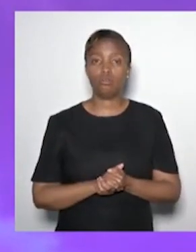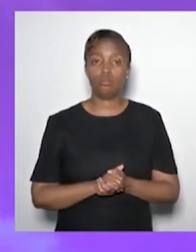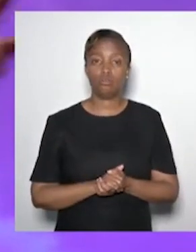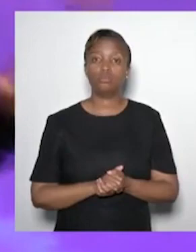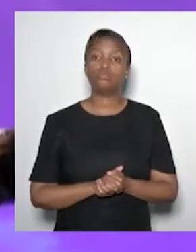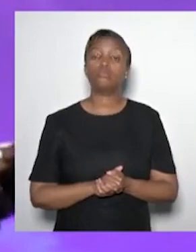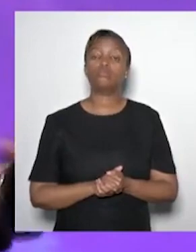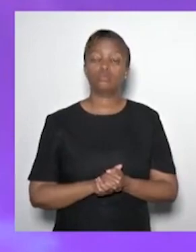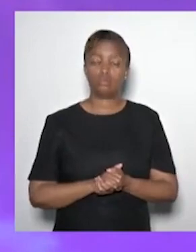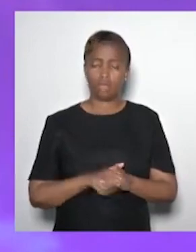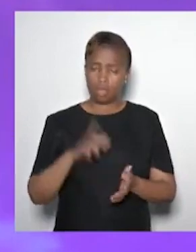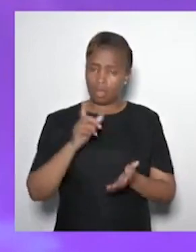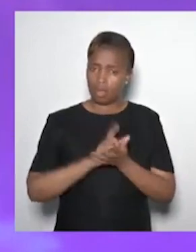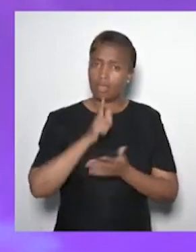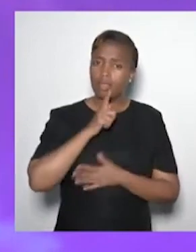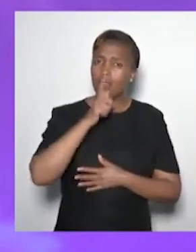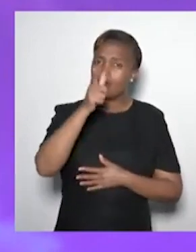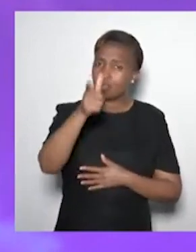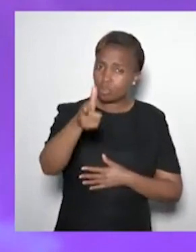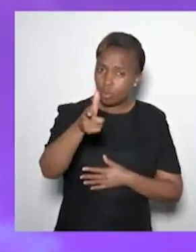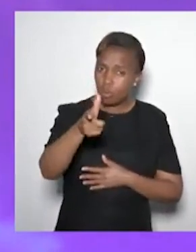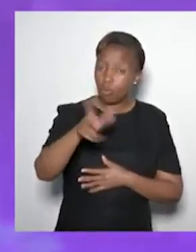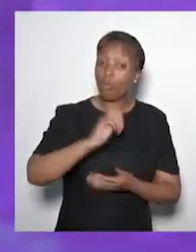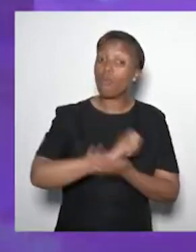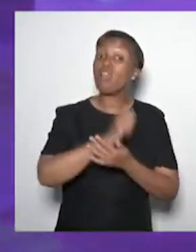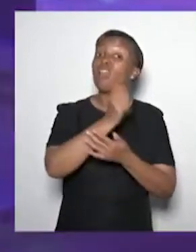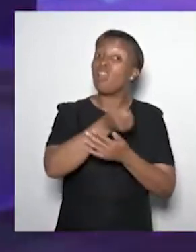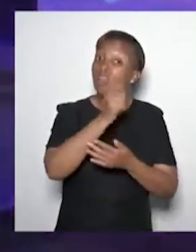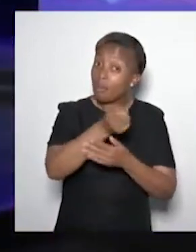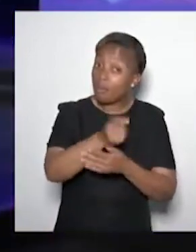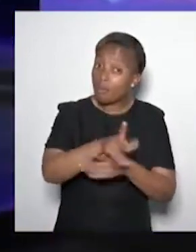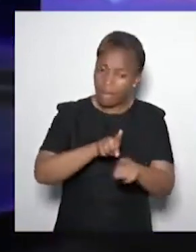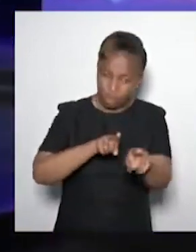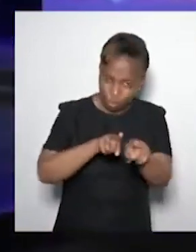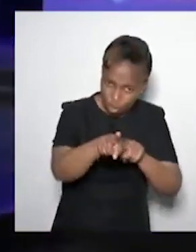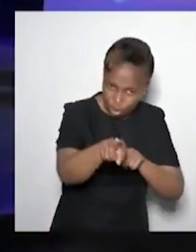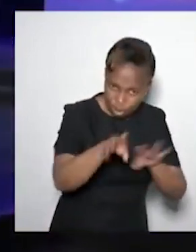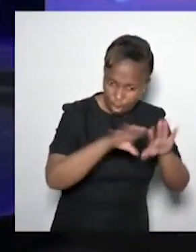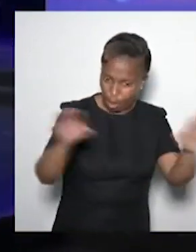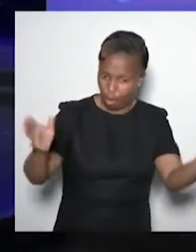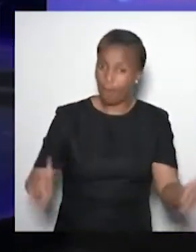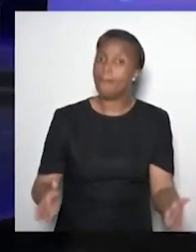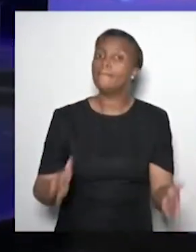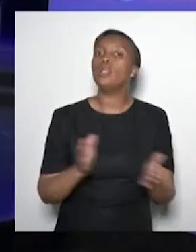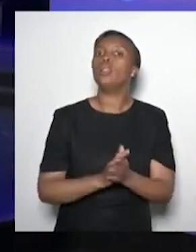He's, yeah, so I told him, I said, we're going to buy a snooker table at Grace.